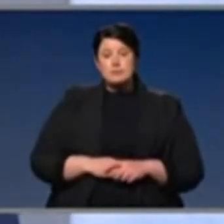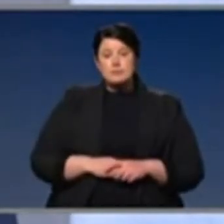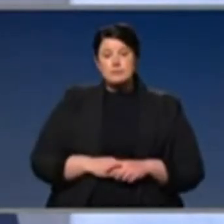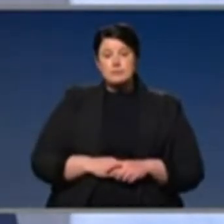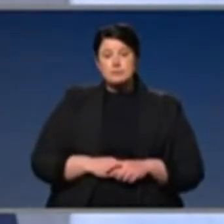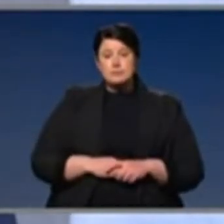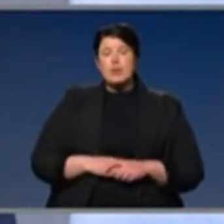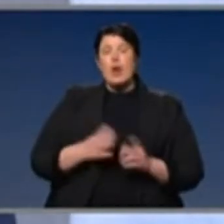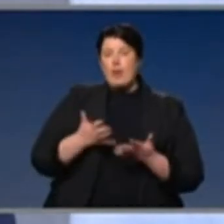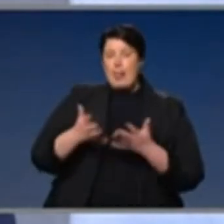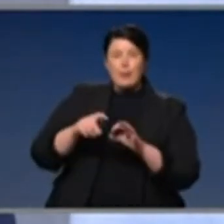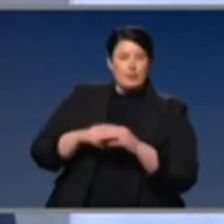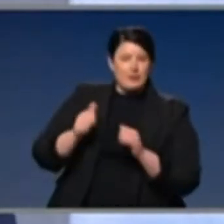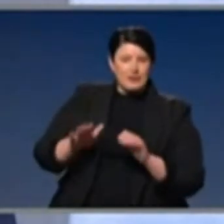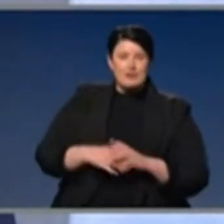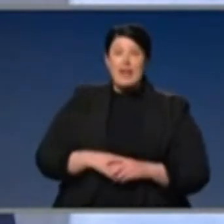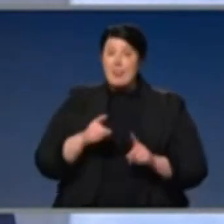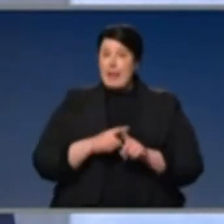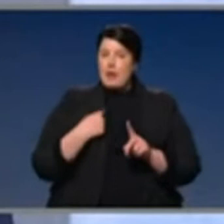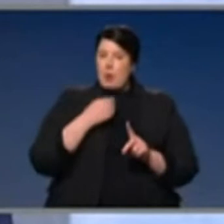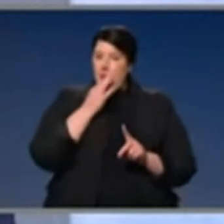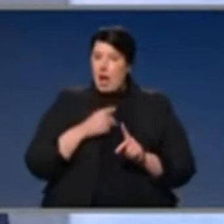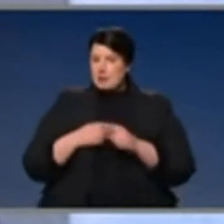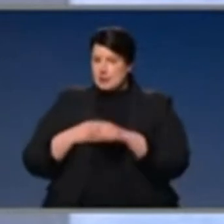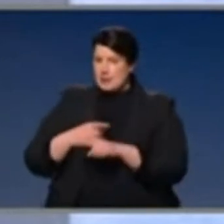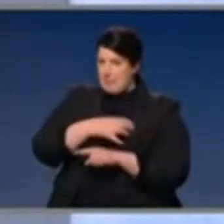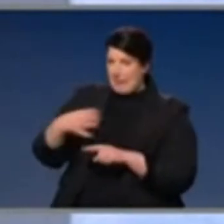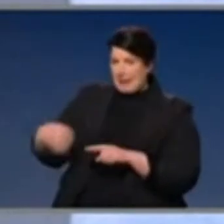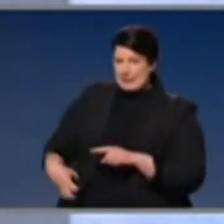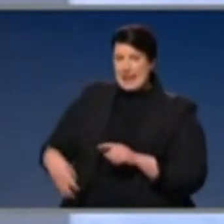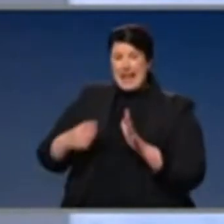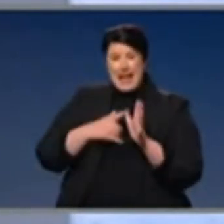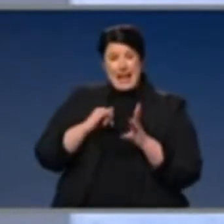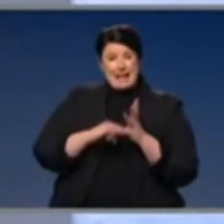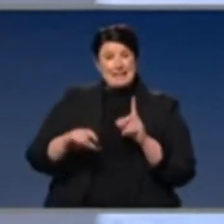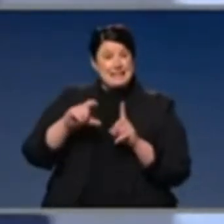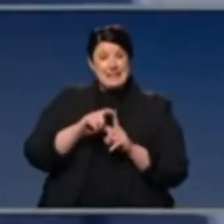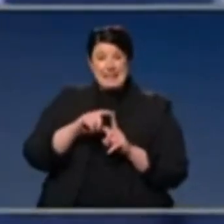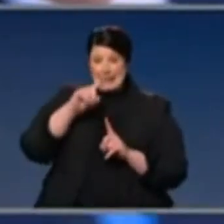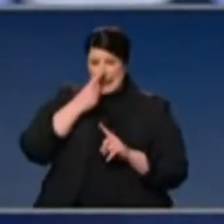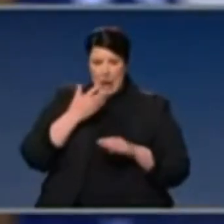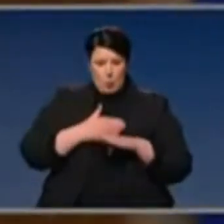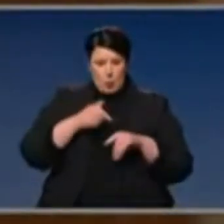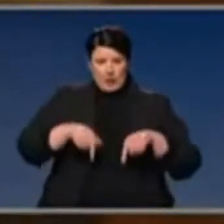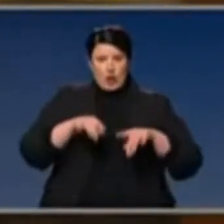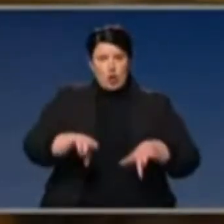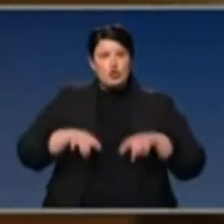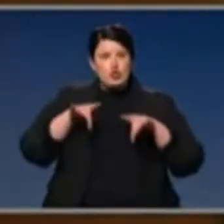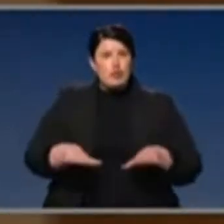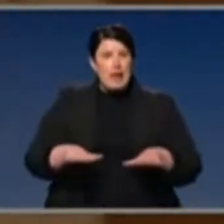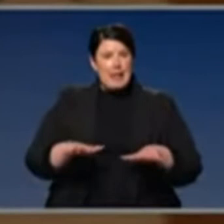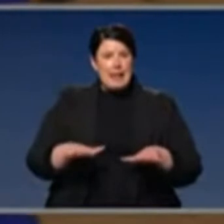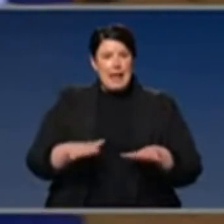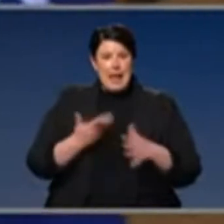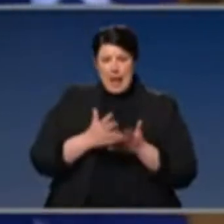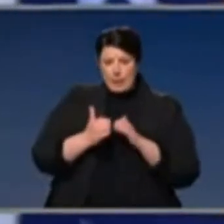I'll let you finish. No, and then, Minister, if I could just go back to the powers of ASD. ASD is not allowed to operate inside Australia, so when you talk about the way they'll